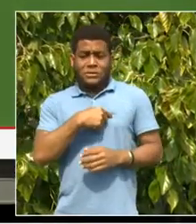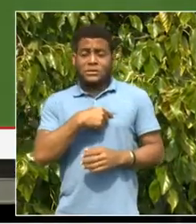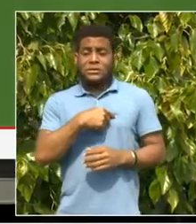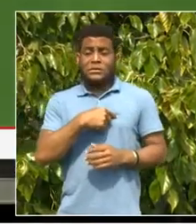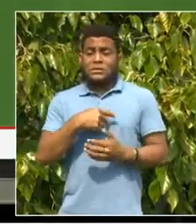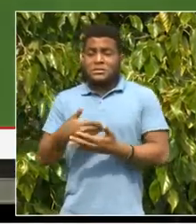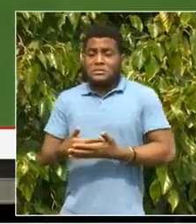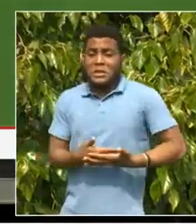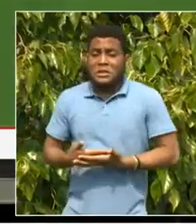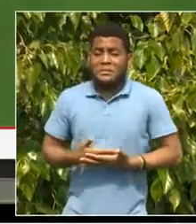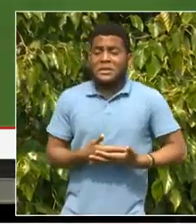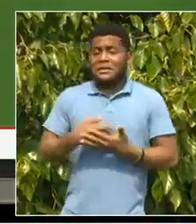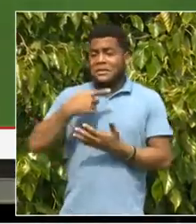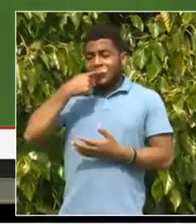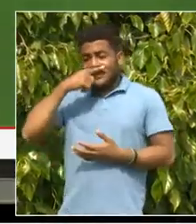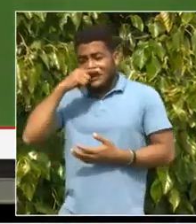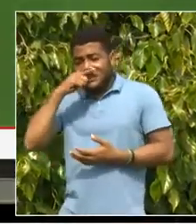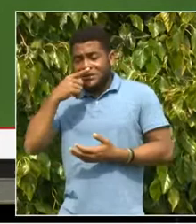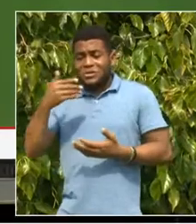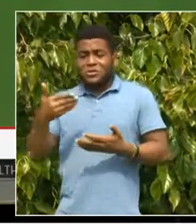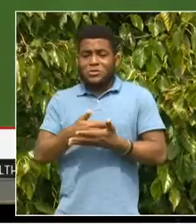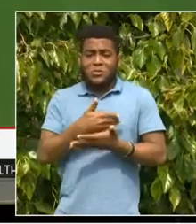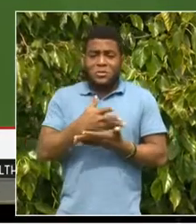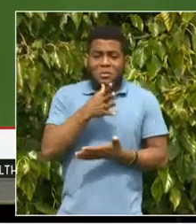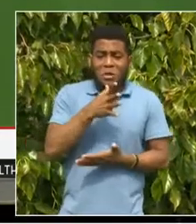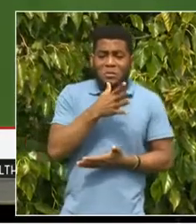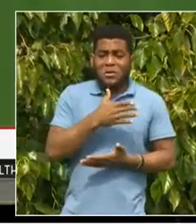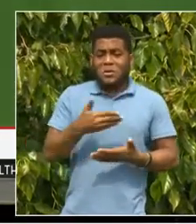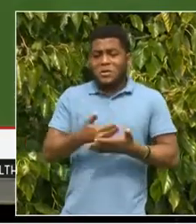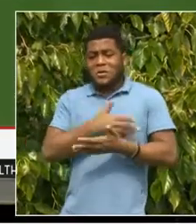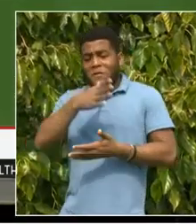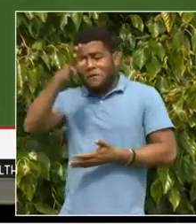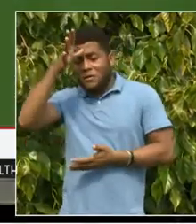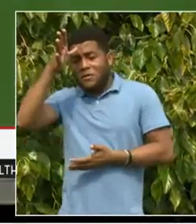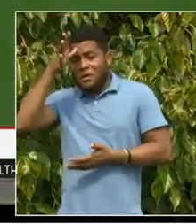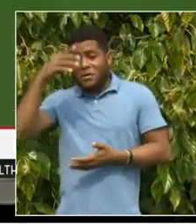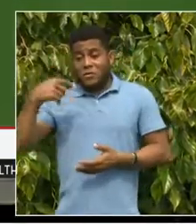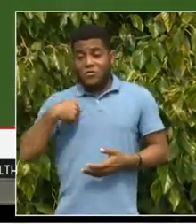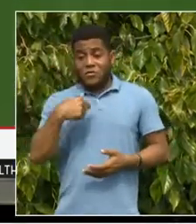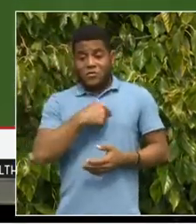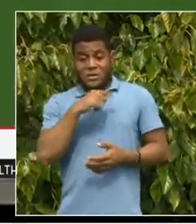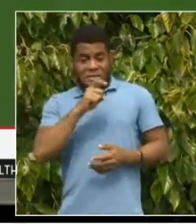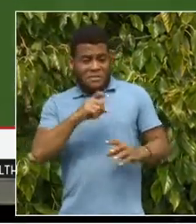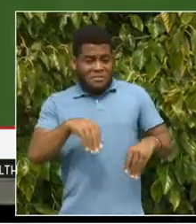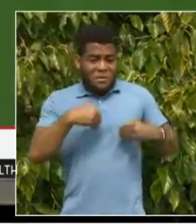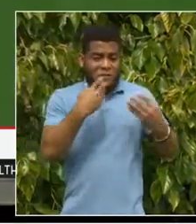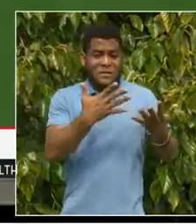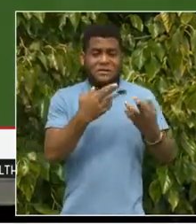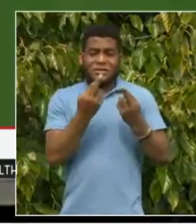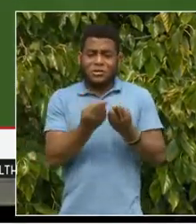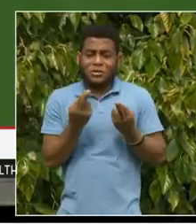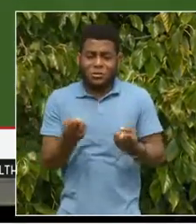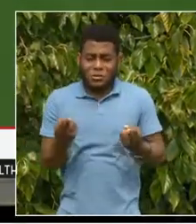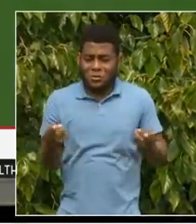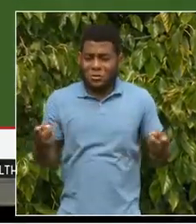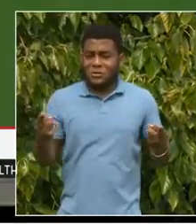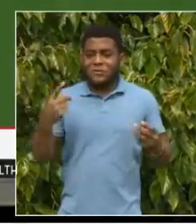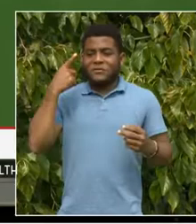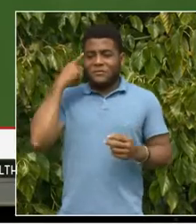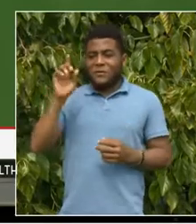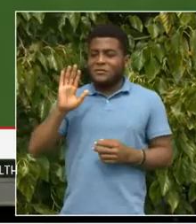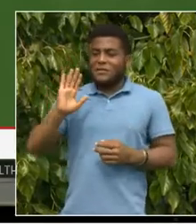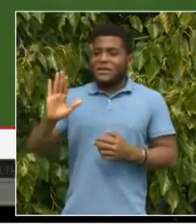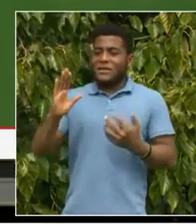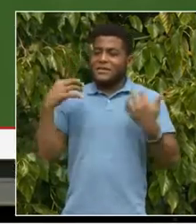new dad has the tools and resources they need to thrive. starting with good, nutritious